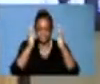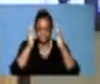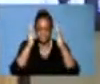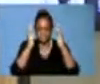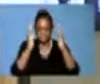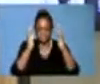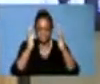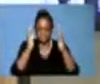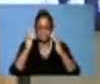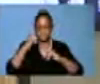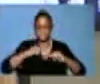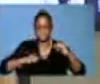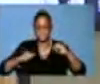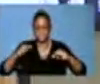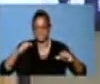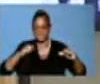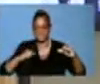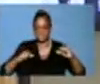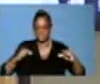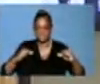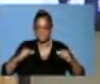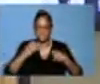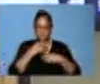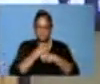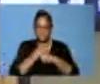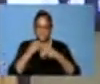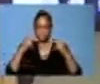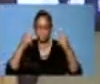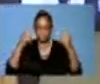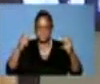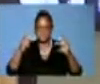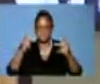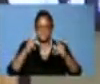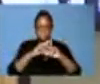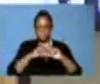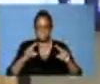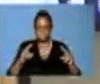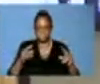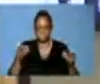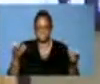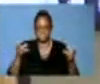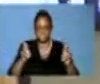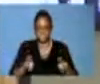an action-based approach to making progress on various SDGs targets.